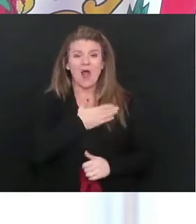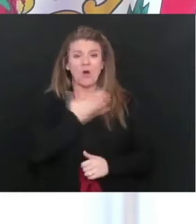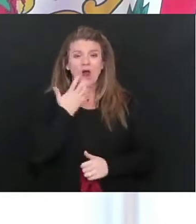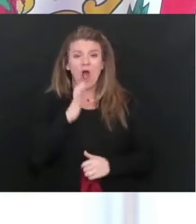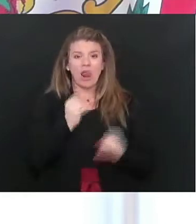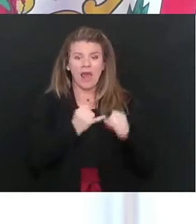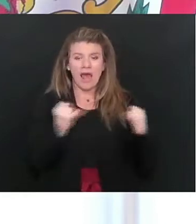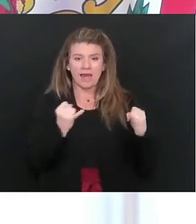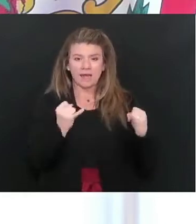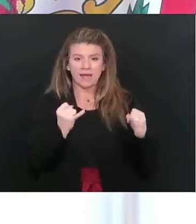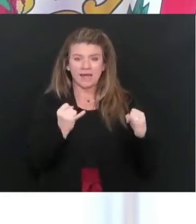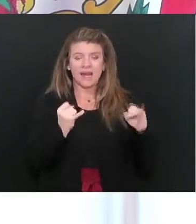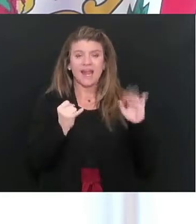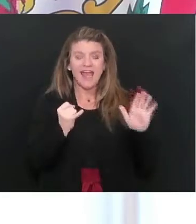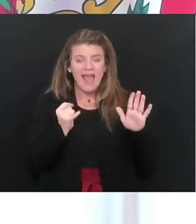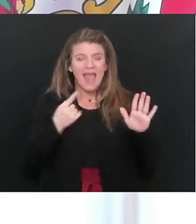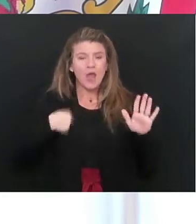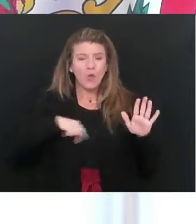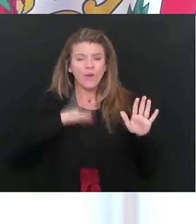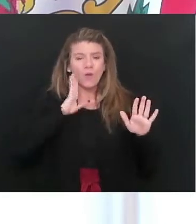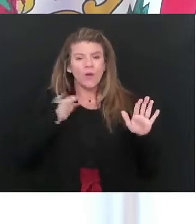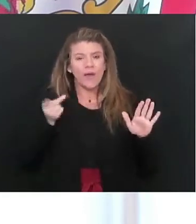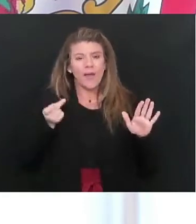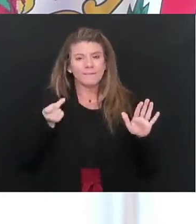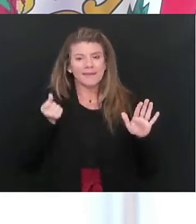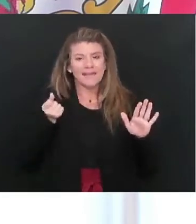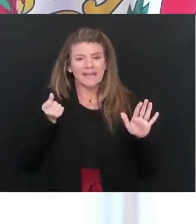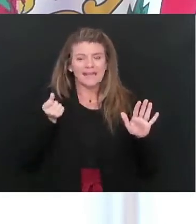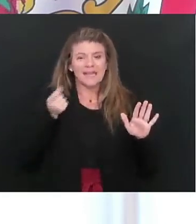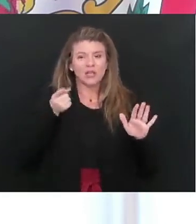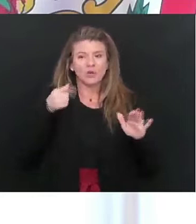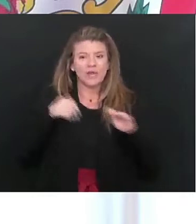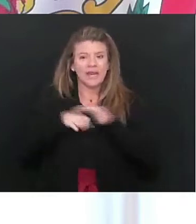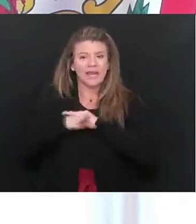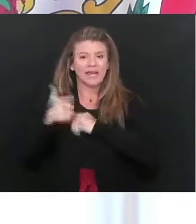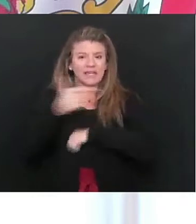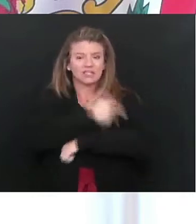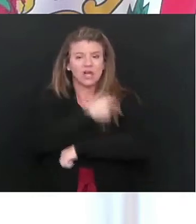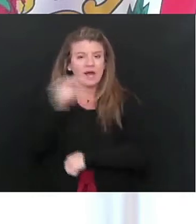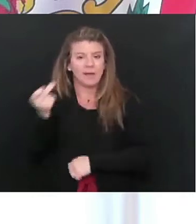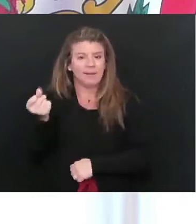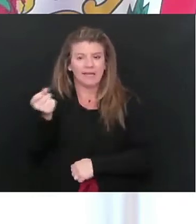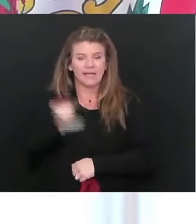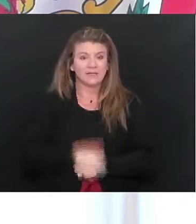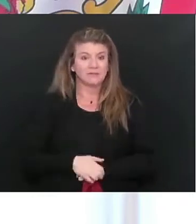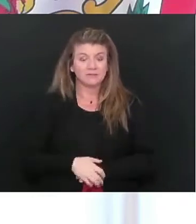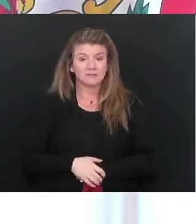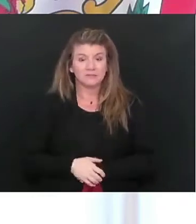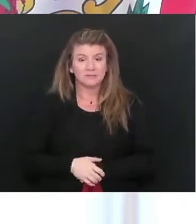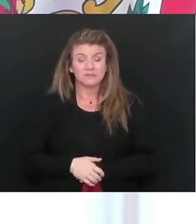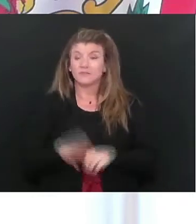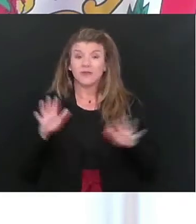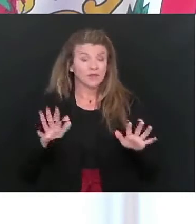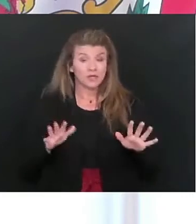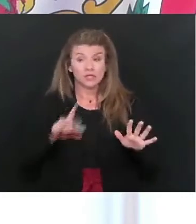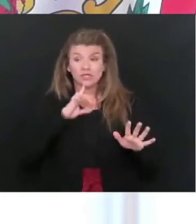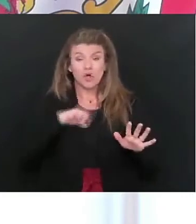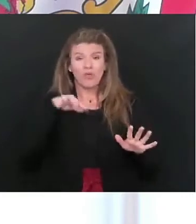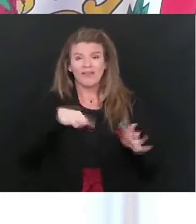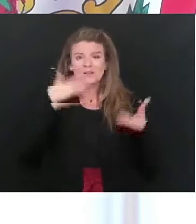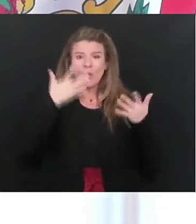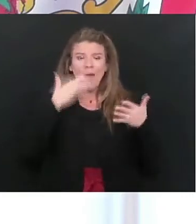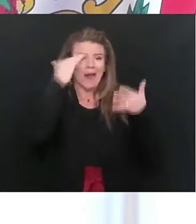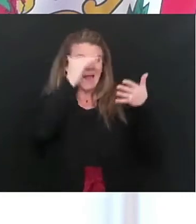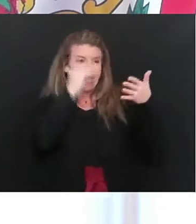we will immediately get you in to get your shot. So all this wait list, all